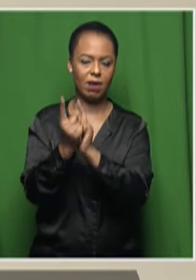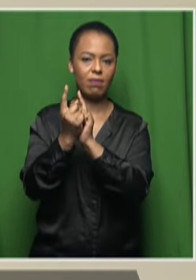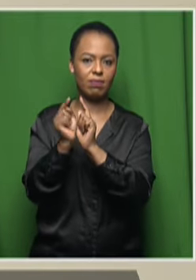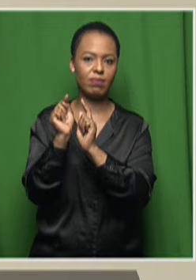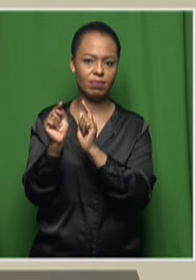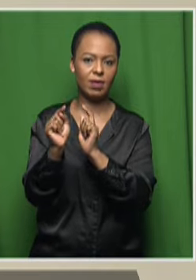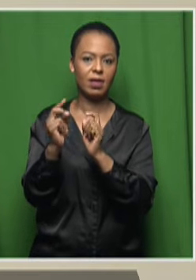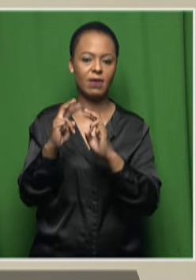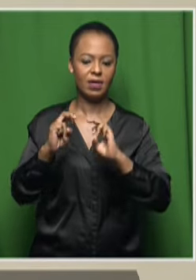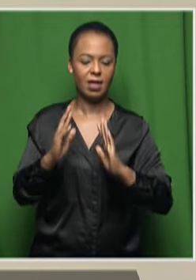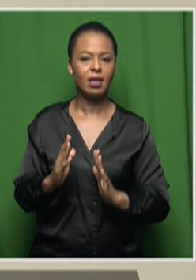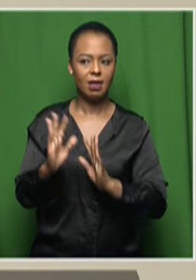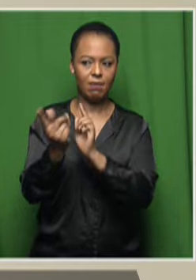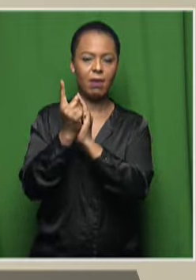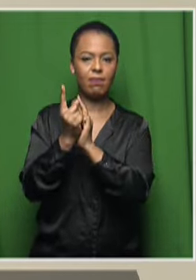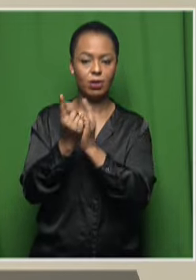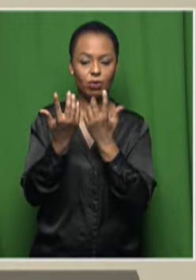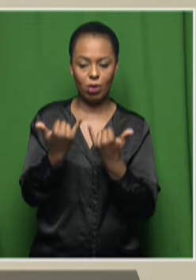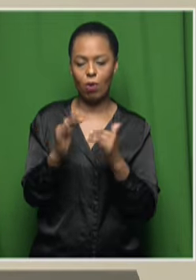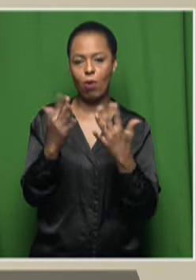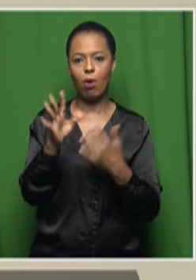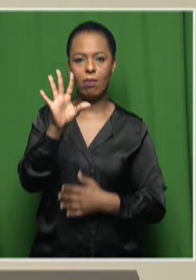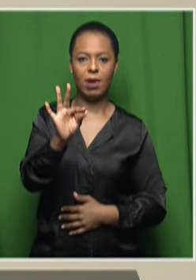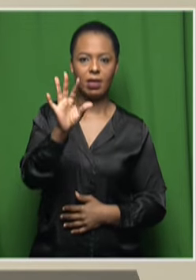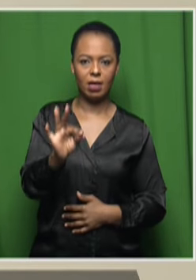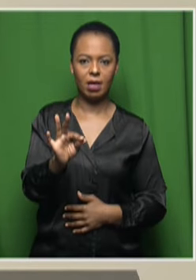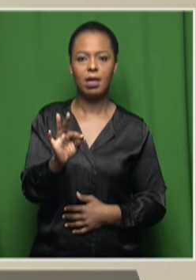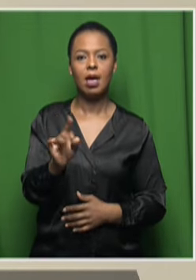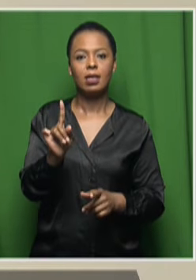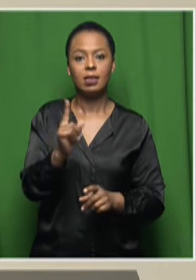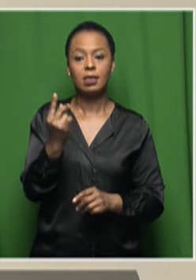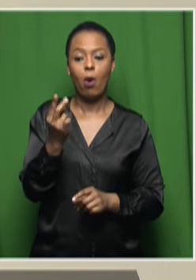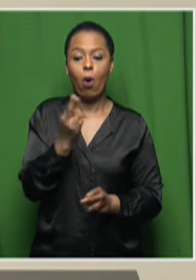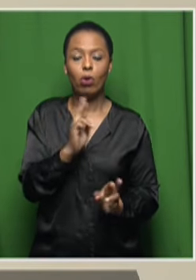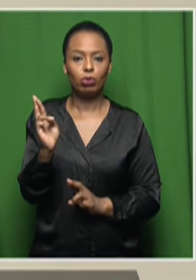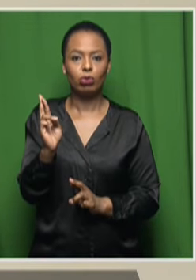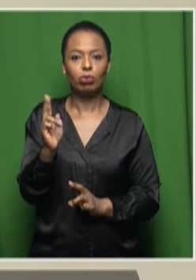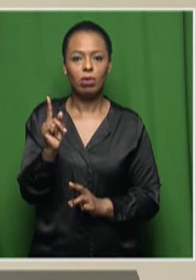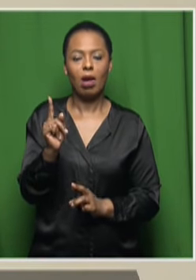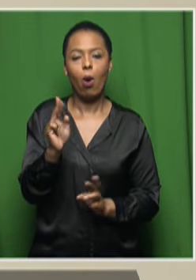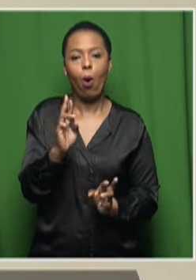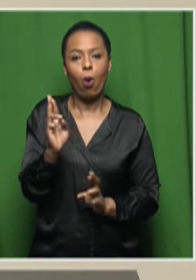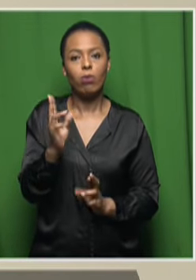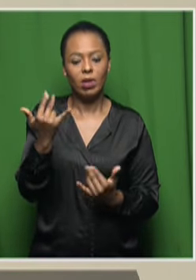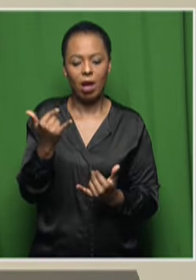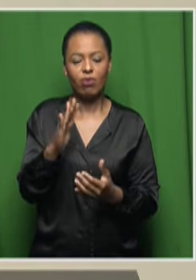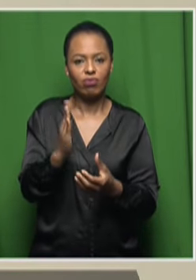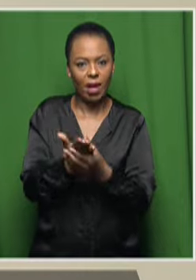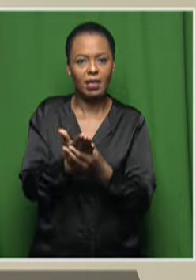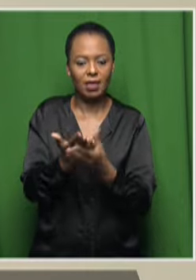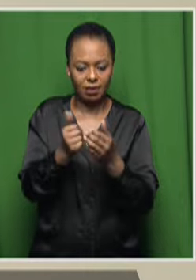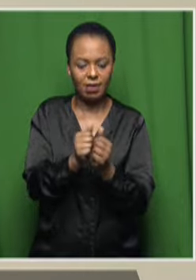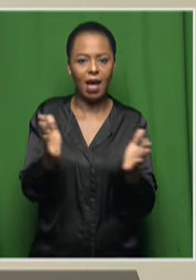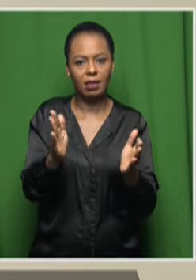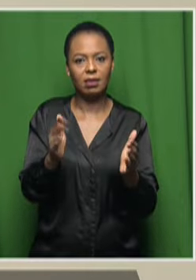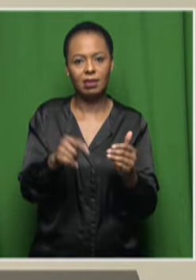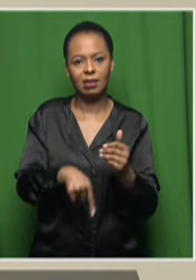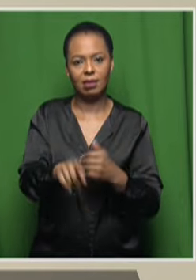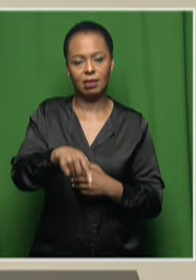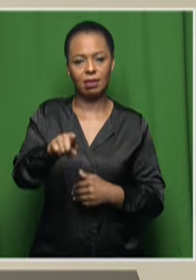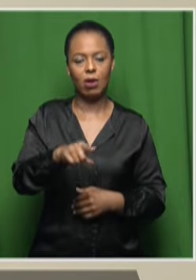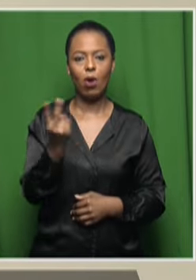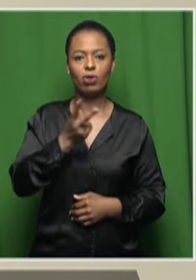Monday. And we're hoping that the process will start. And we also want in that investigation to include the